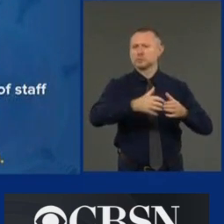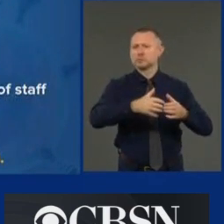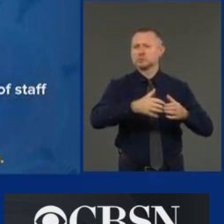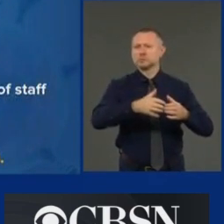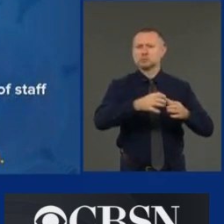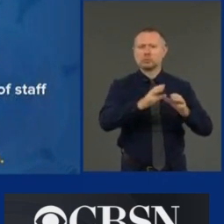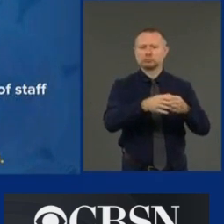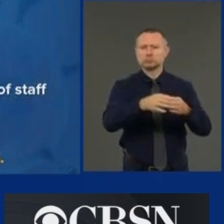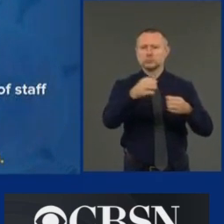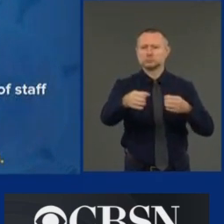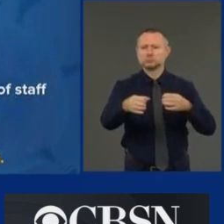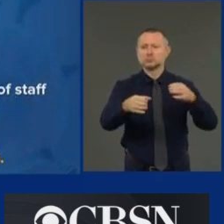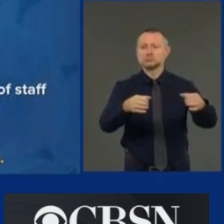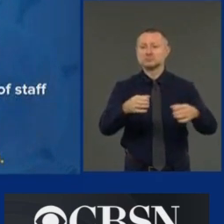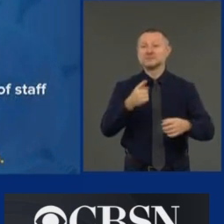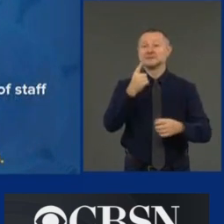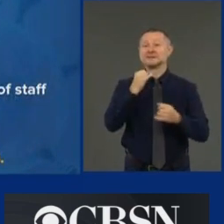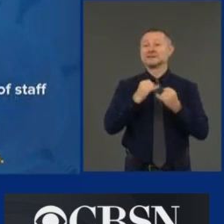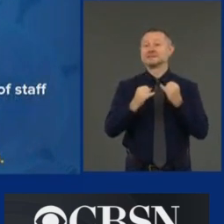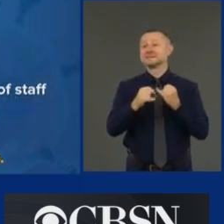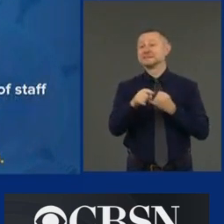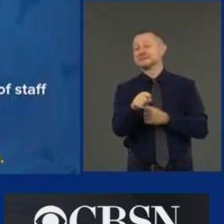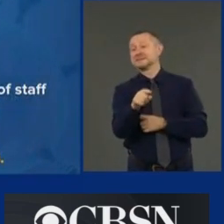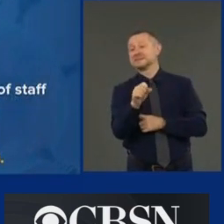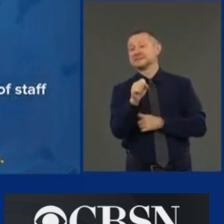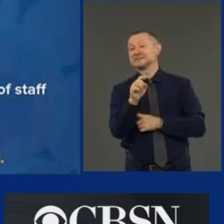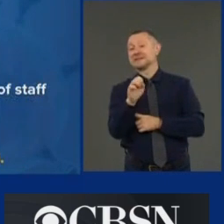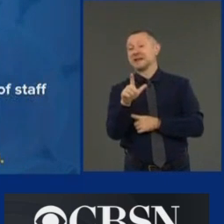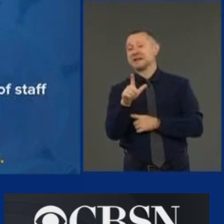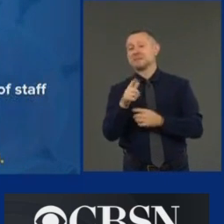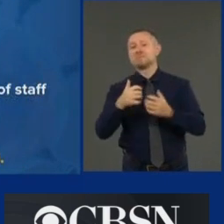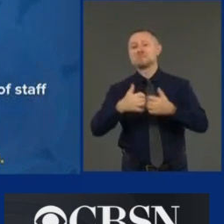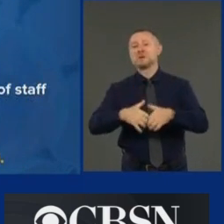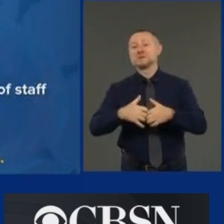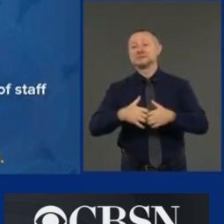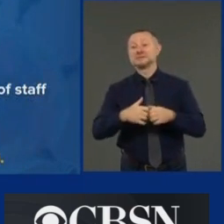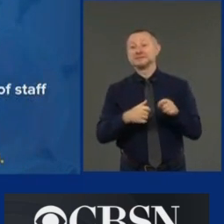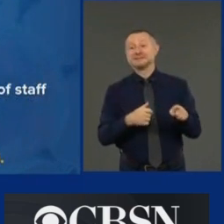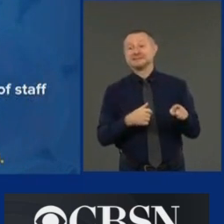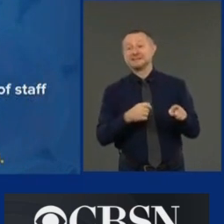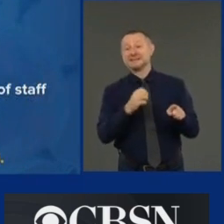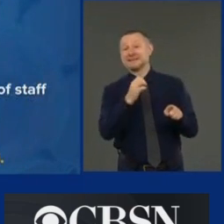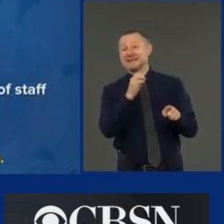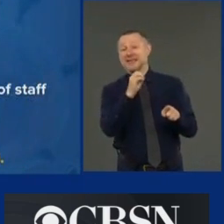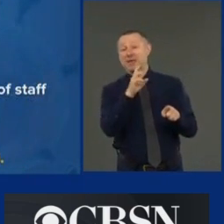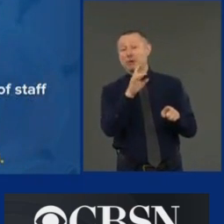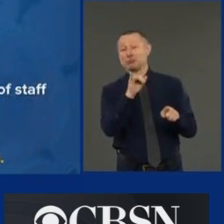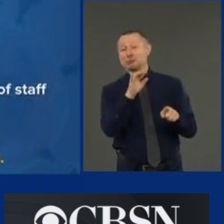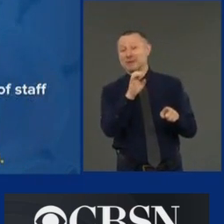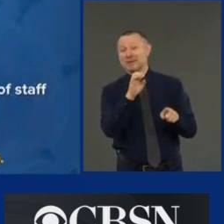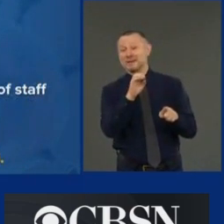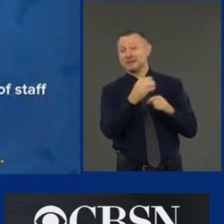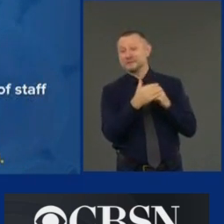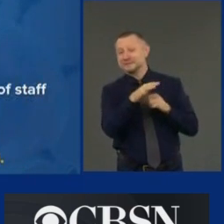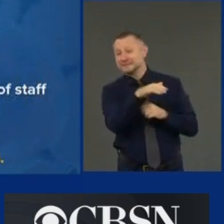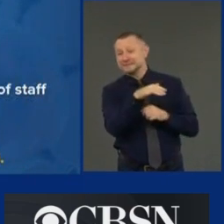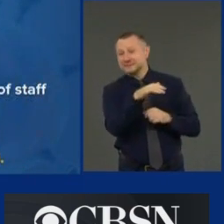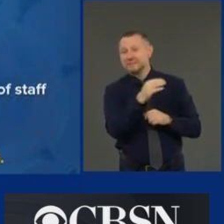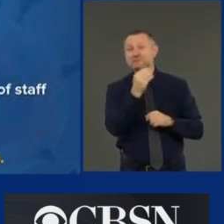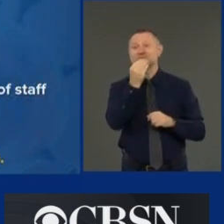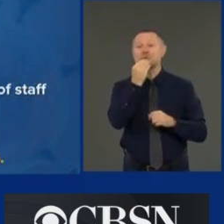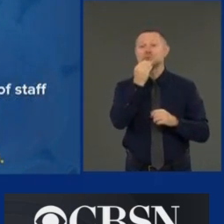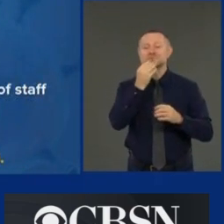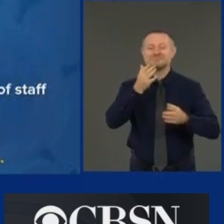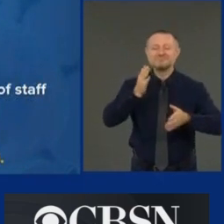steel plant in Erie County, a food processing factory, 2 nursing homes, people coming in